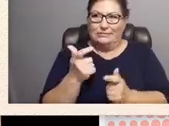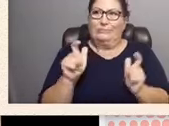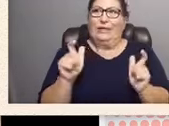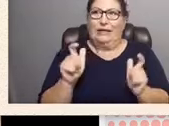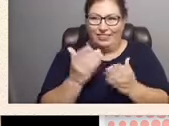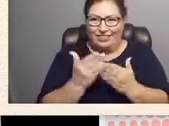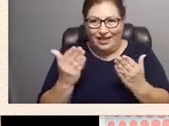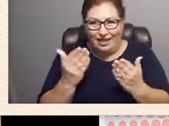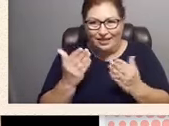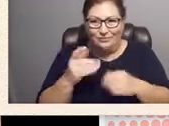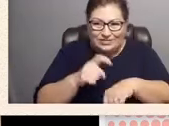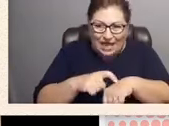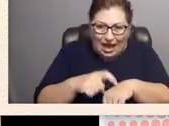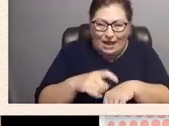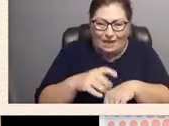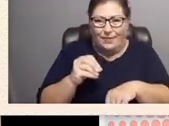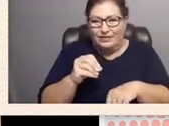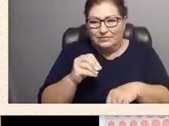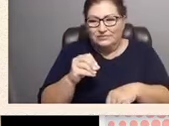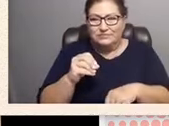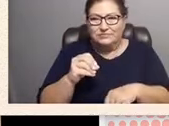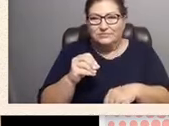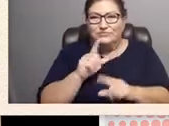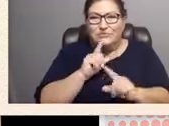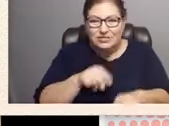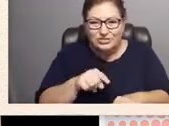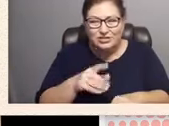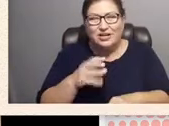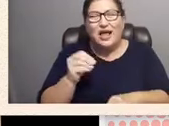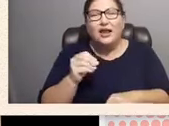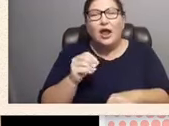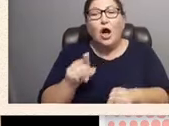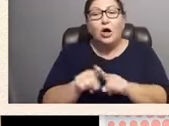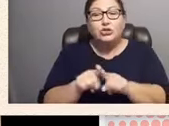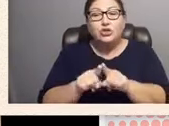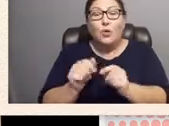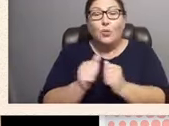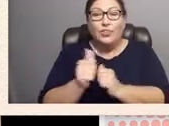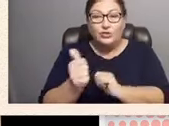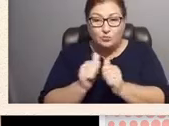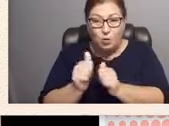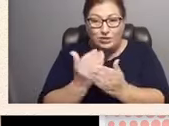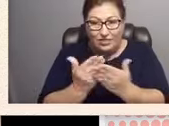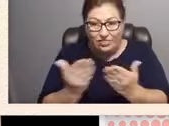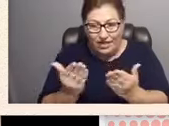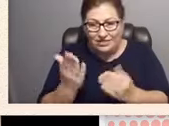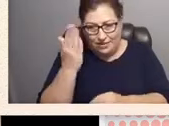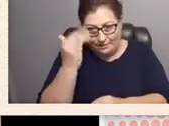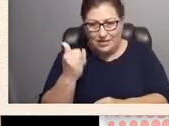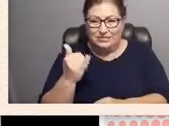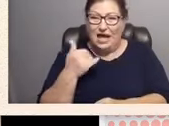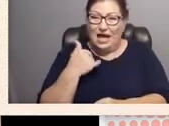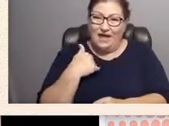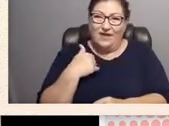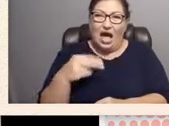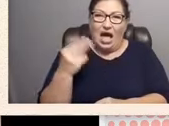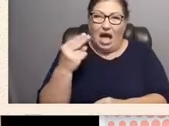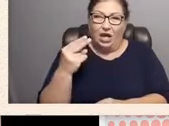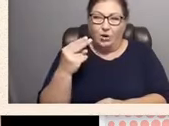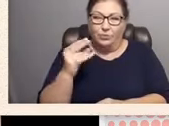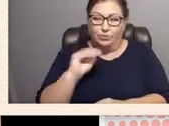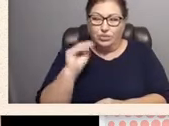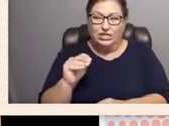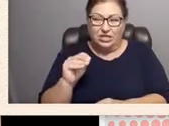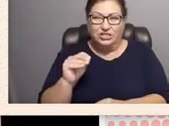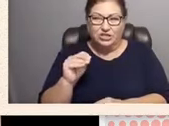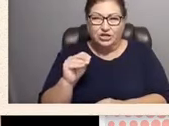that, along with like sports and stuff because I have a higher chance of me getting hurt. Um, I